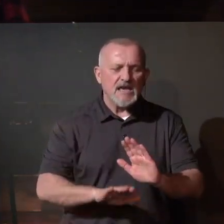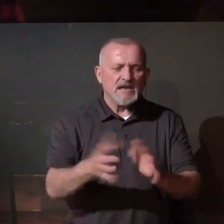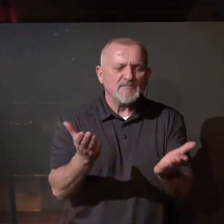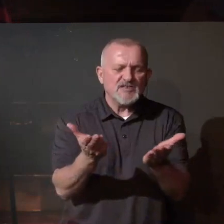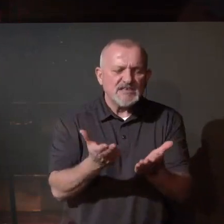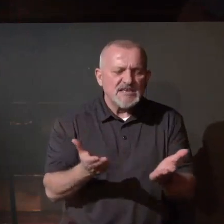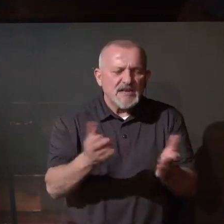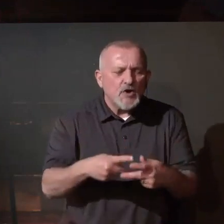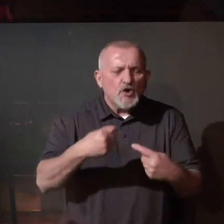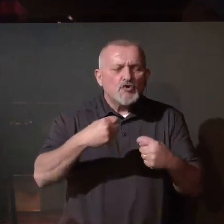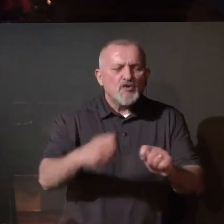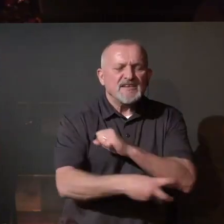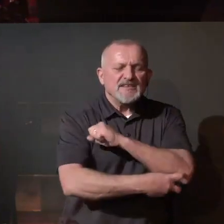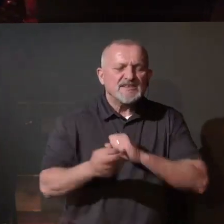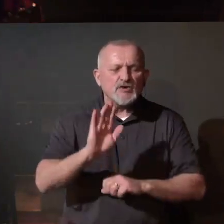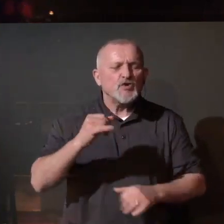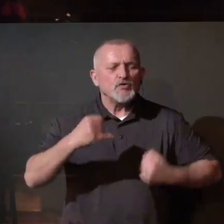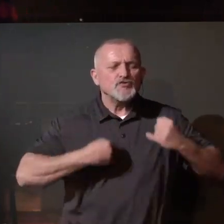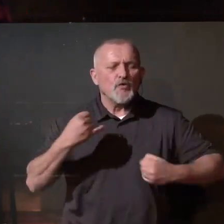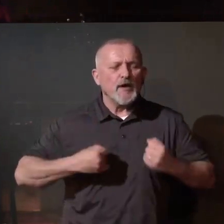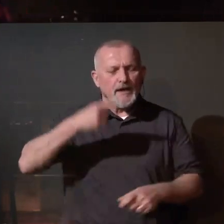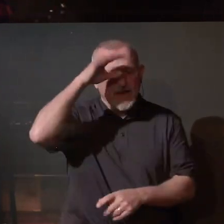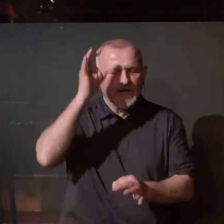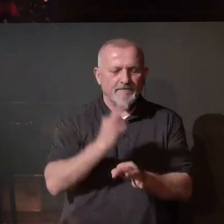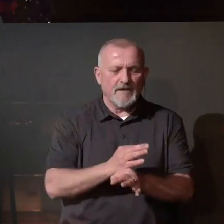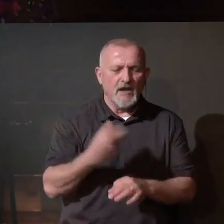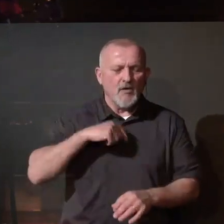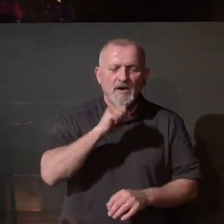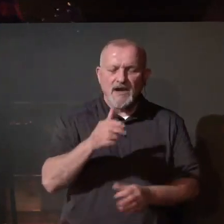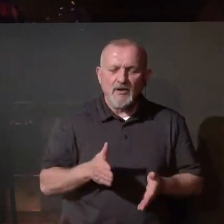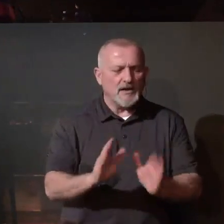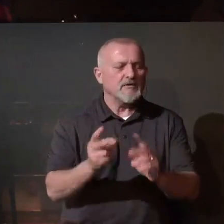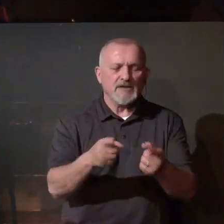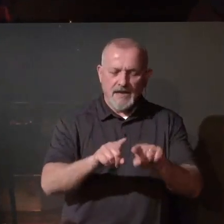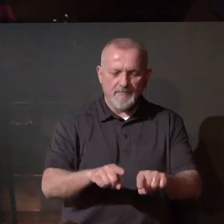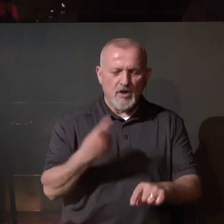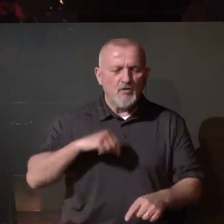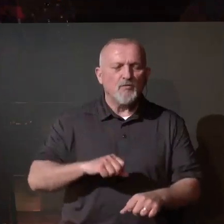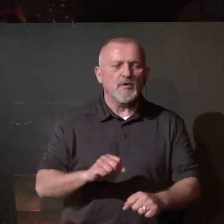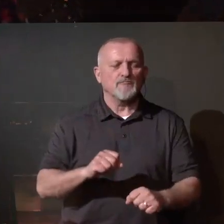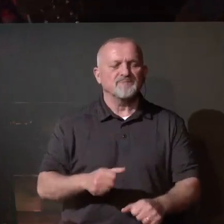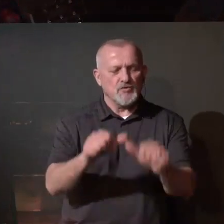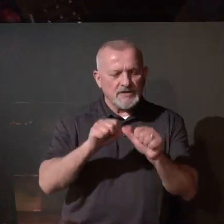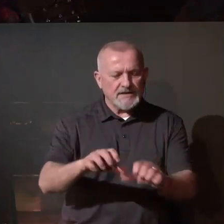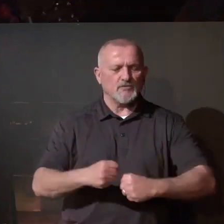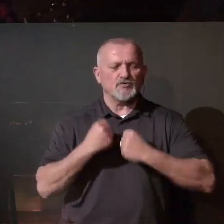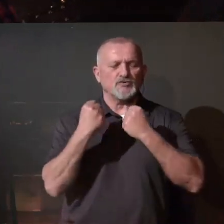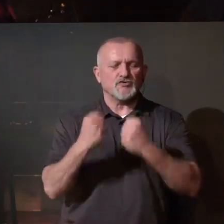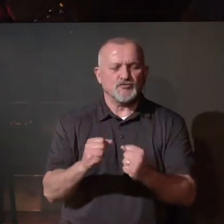this to rob you of your joy and your faith. But we will not let that happen. We will stand strong in victory in our